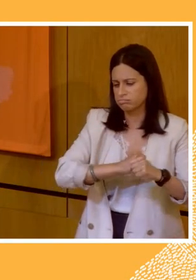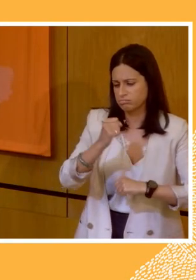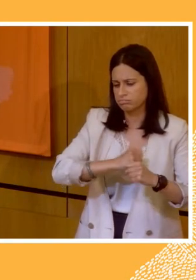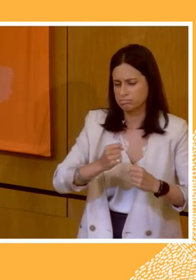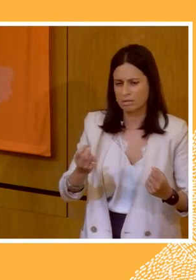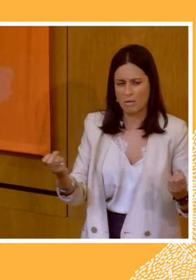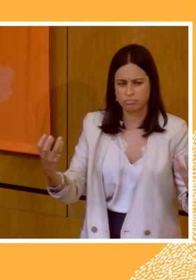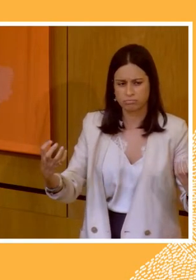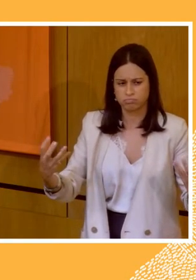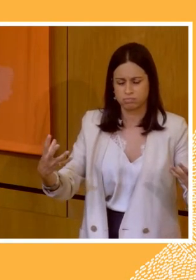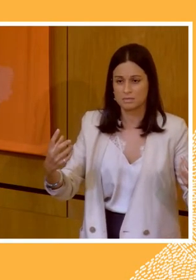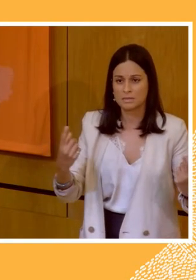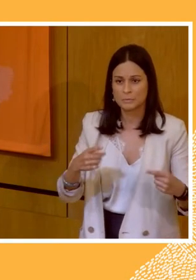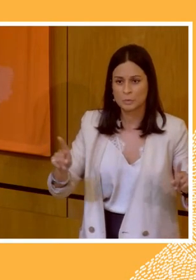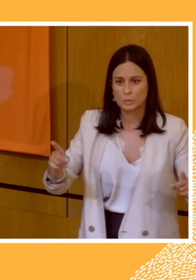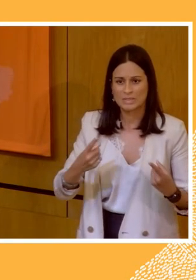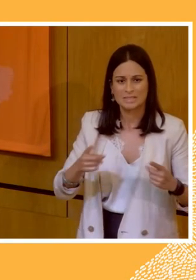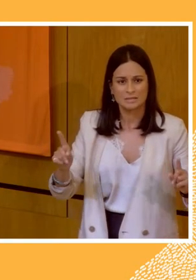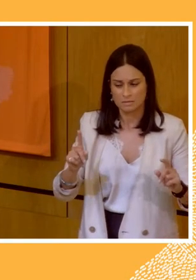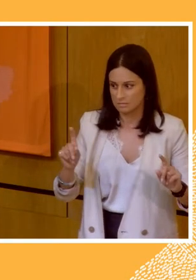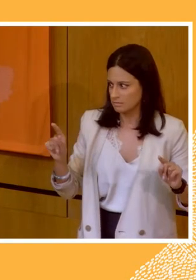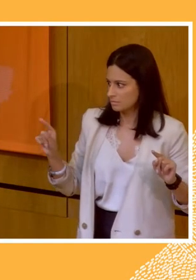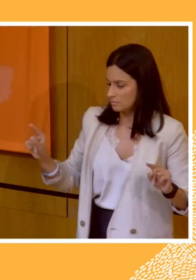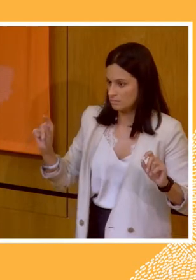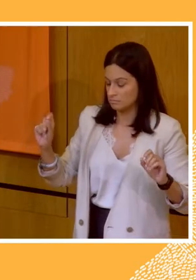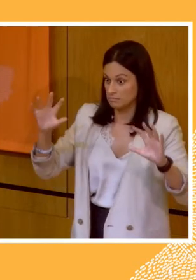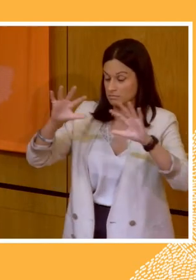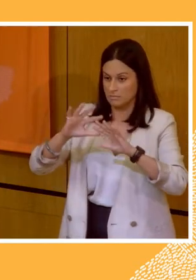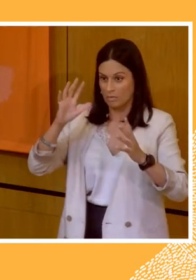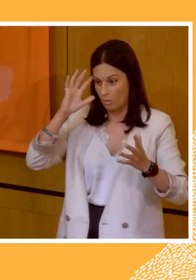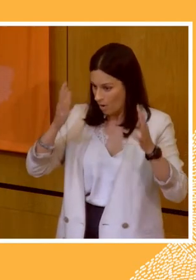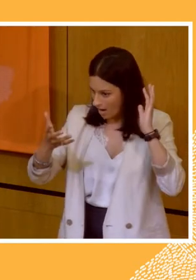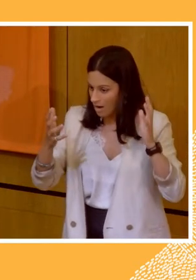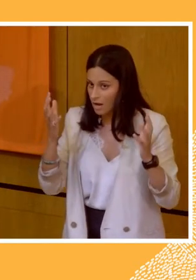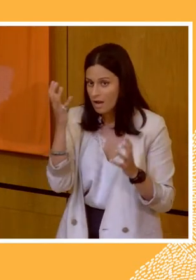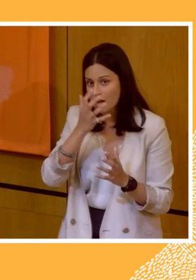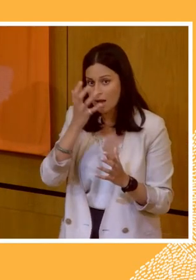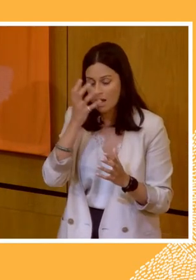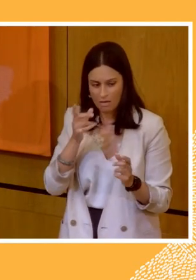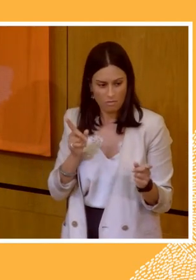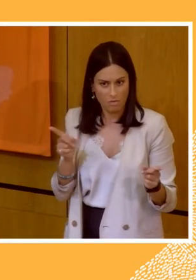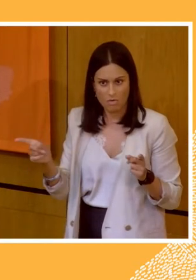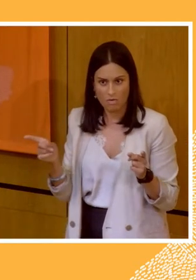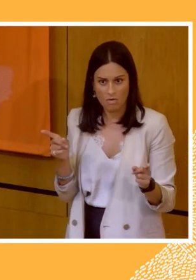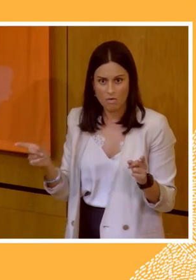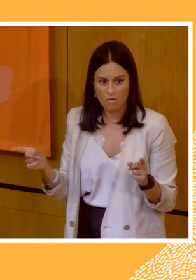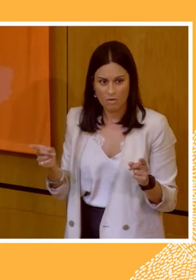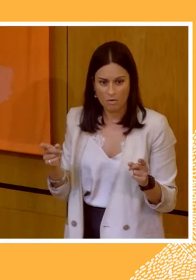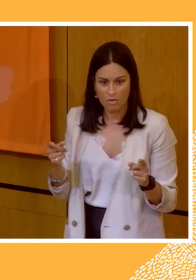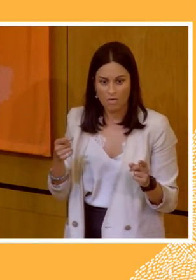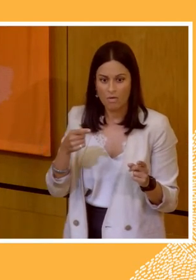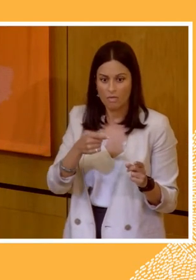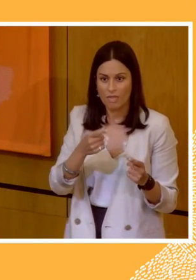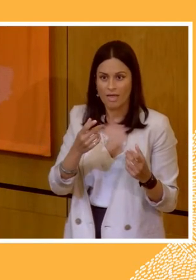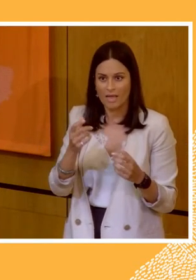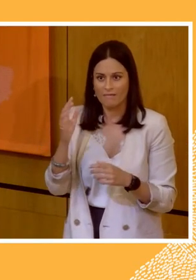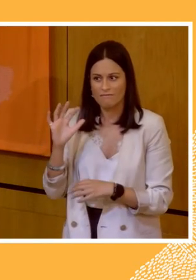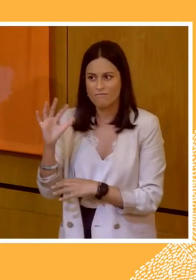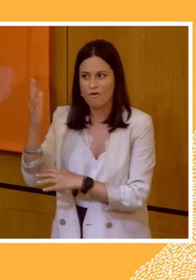phone, and that makes it crazy that at least there is calmness in the